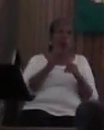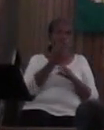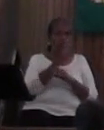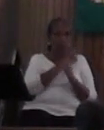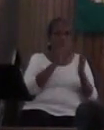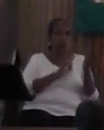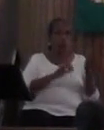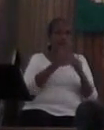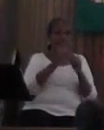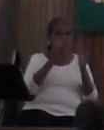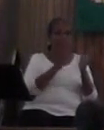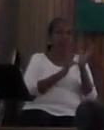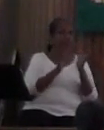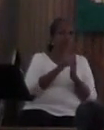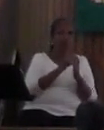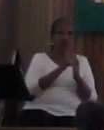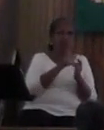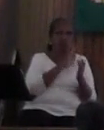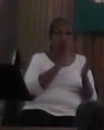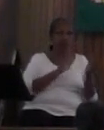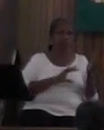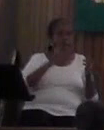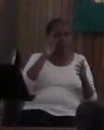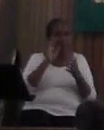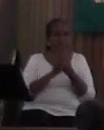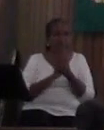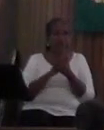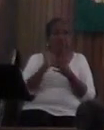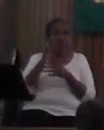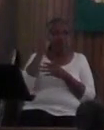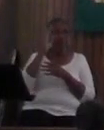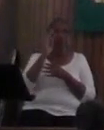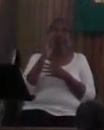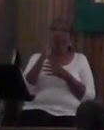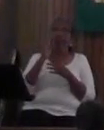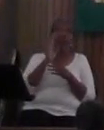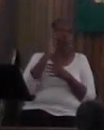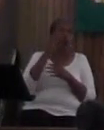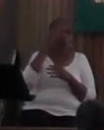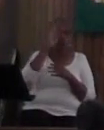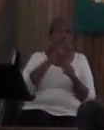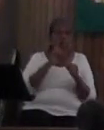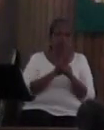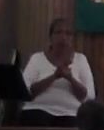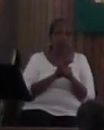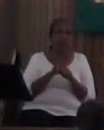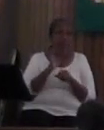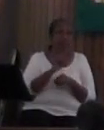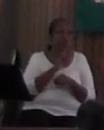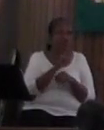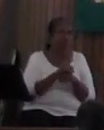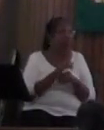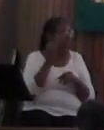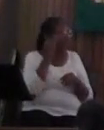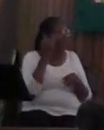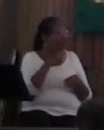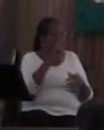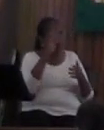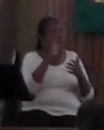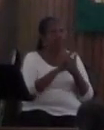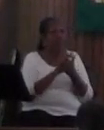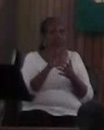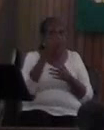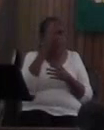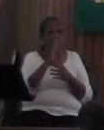that the future that God promised is for real. And if we believe that God's promise